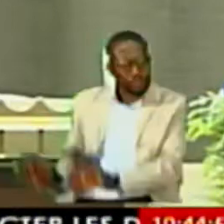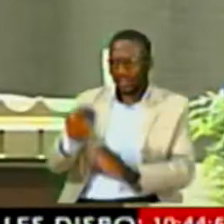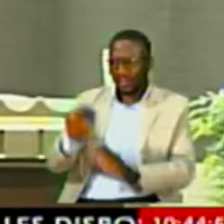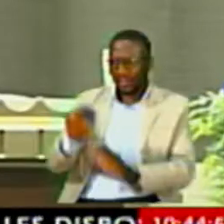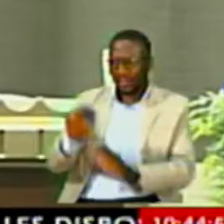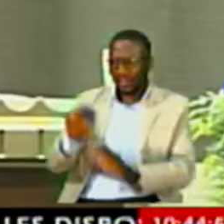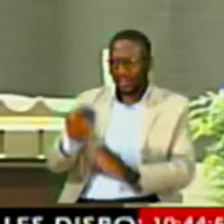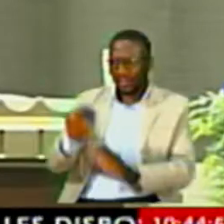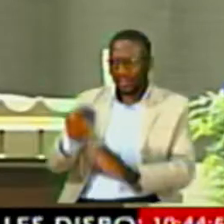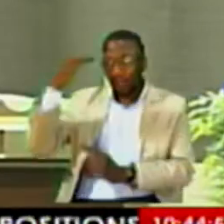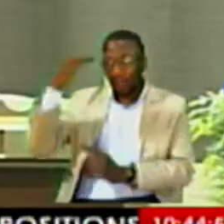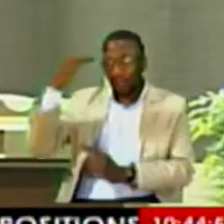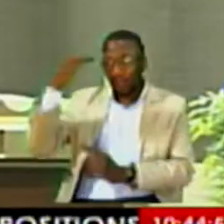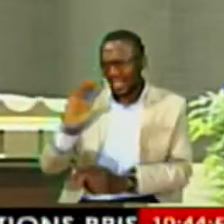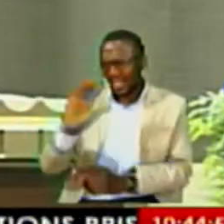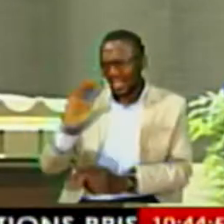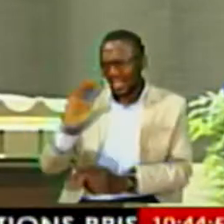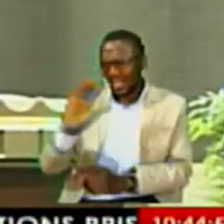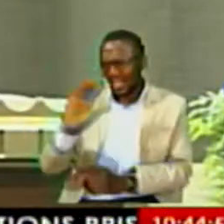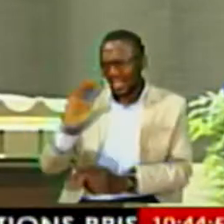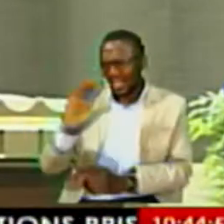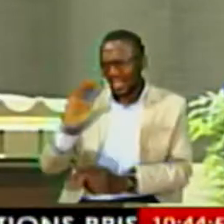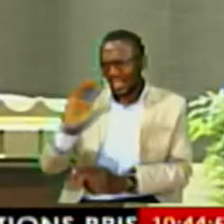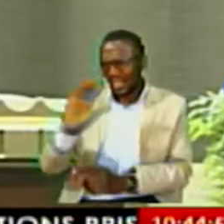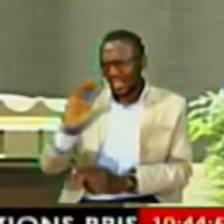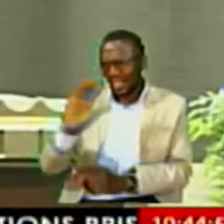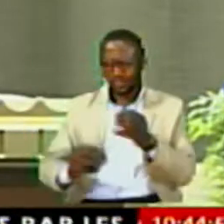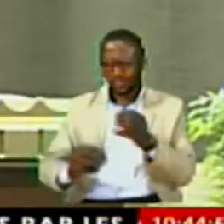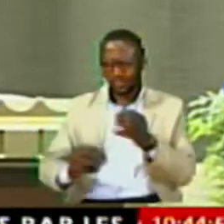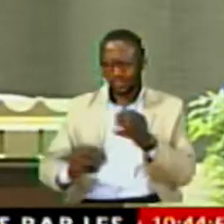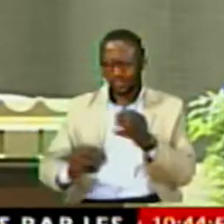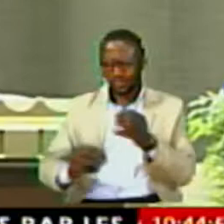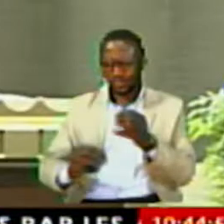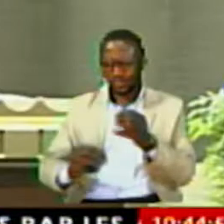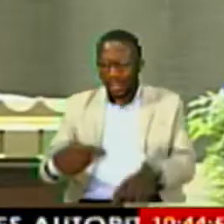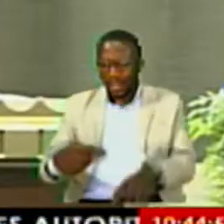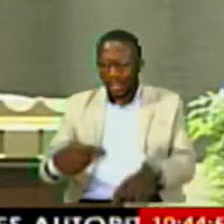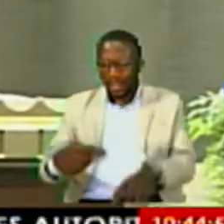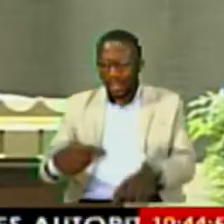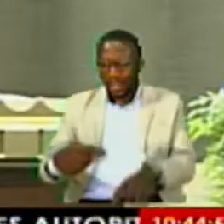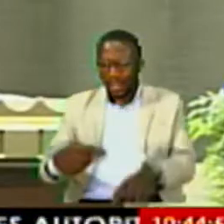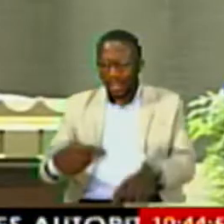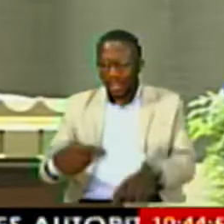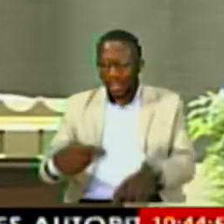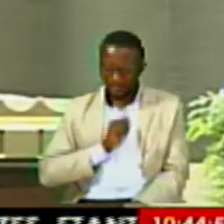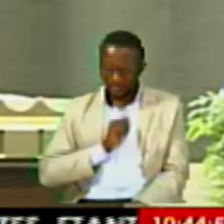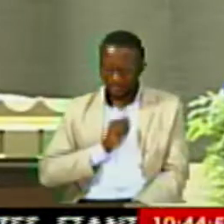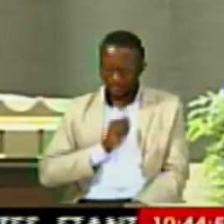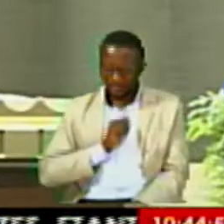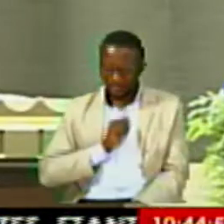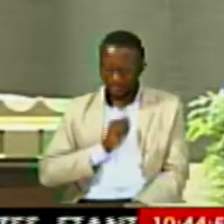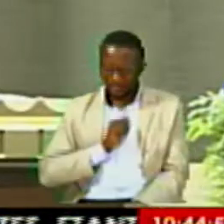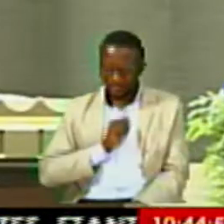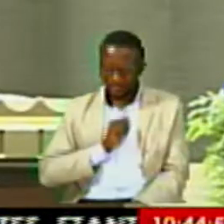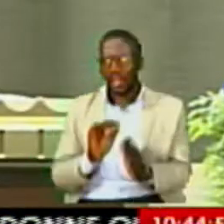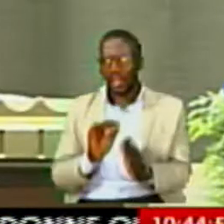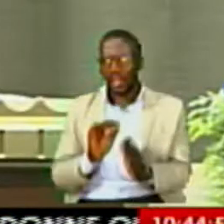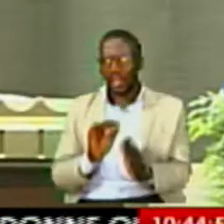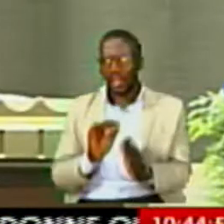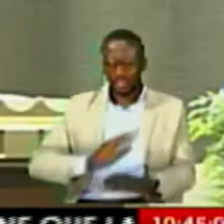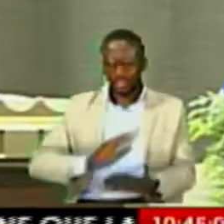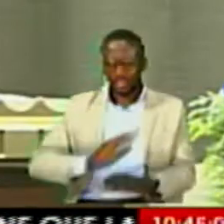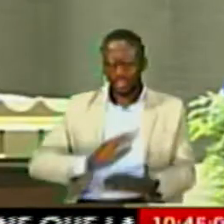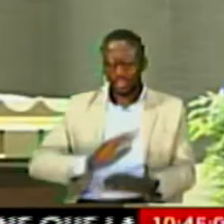Parce qu'ils ne sont pas du monde. Because them are not of the Mais world. Moi-même, Jésus. But I, Jesus. Je ne suis pas du monde. I'm not